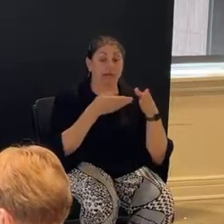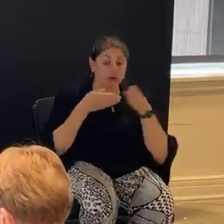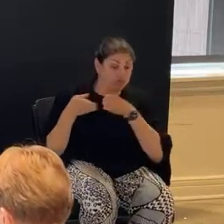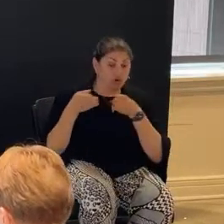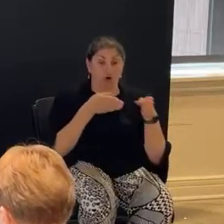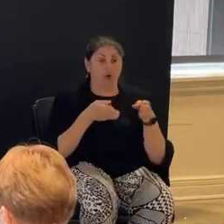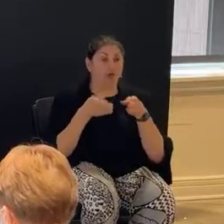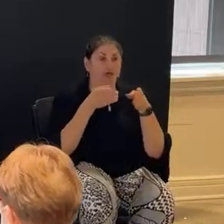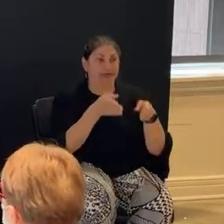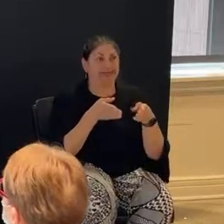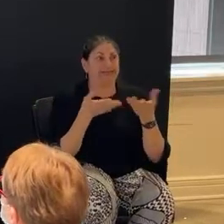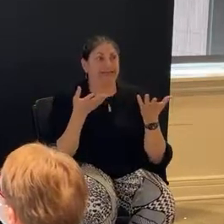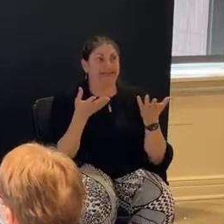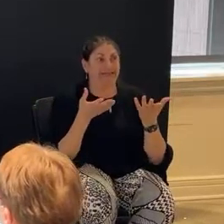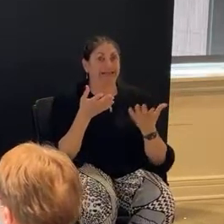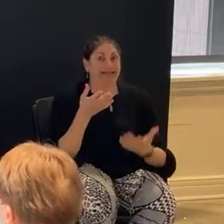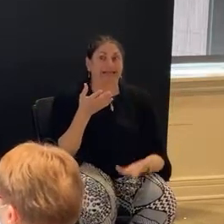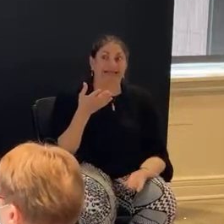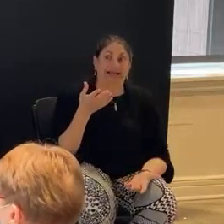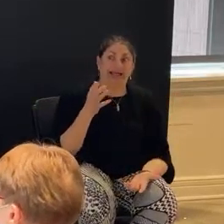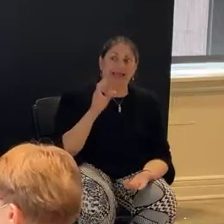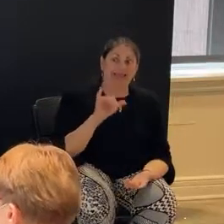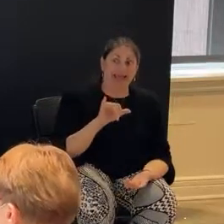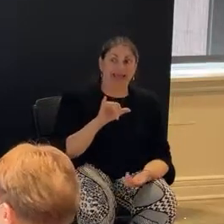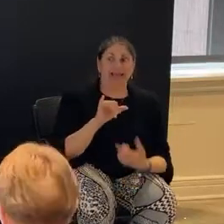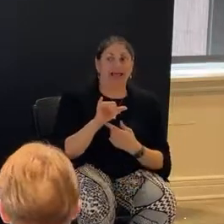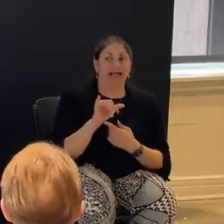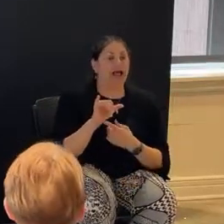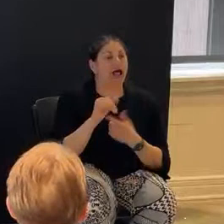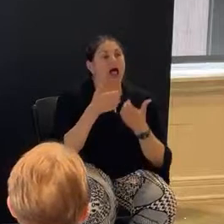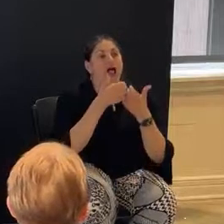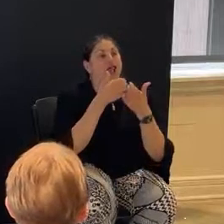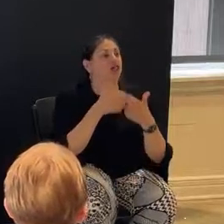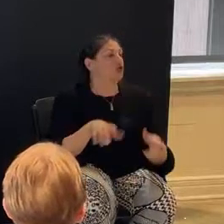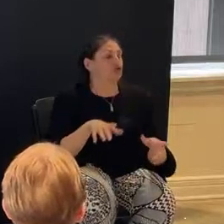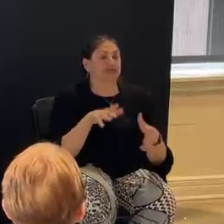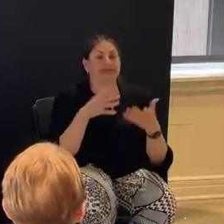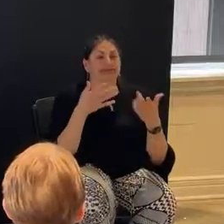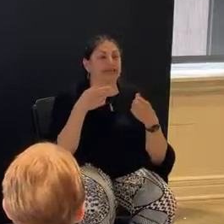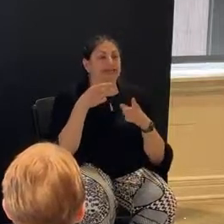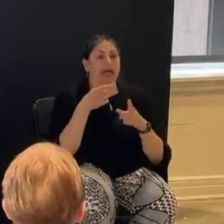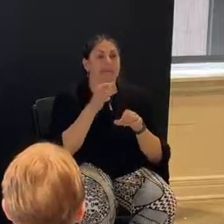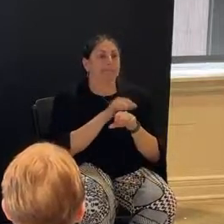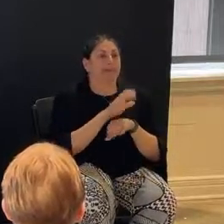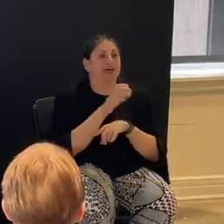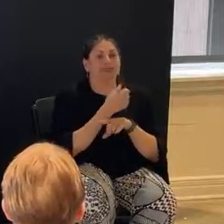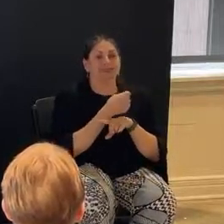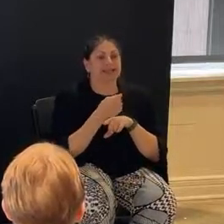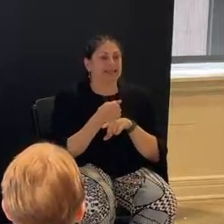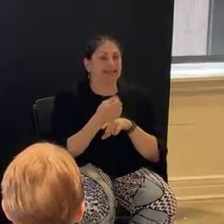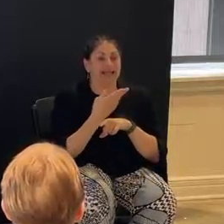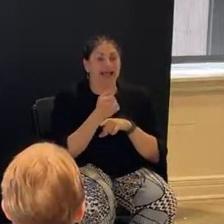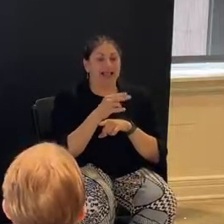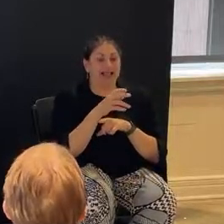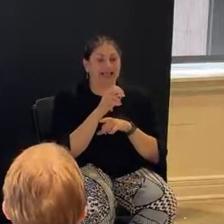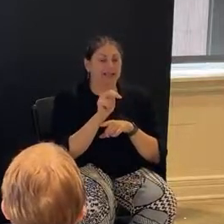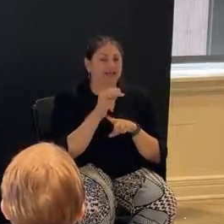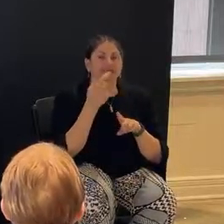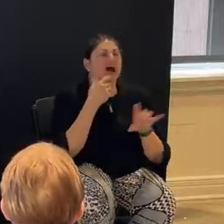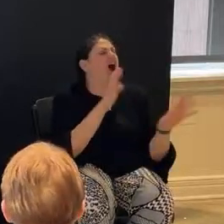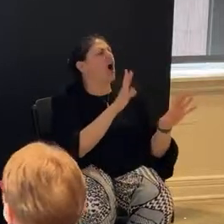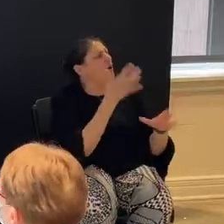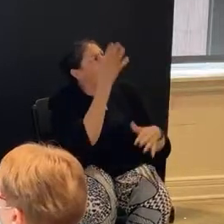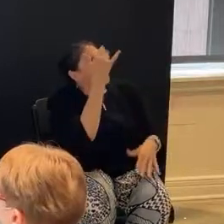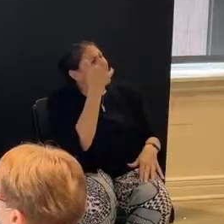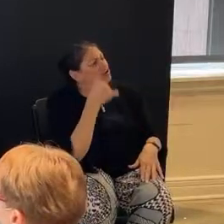it loses a lot of the Mount St. Helens mystique. You know, Mount St. Helens is this beautiful place. Why are you arguing about these little two-lane highways? But that's